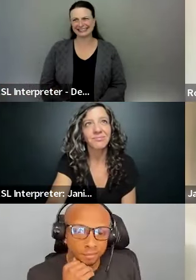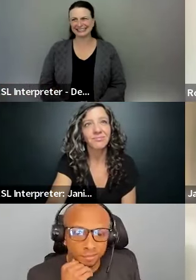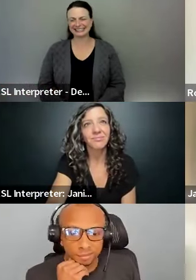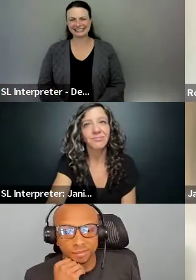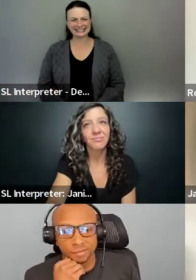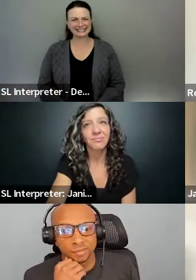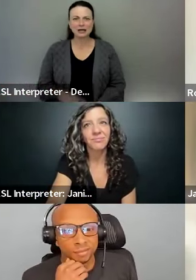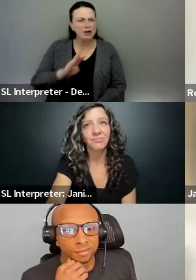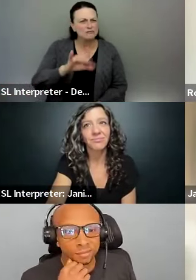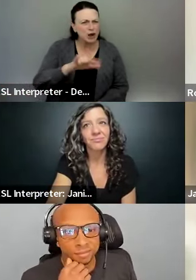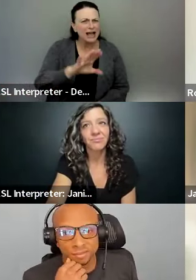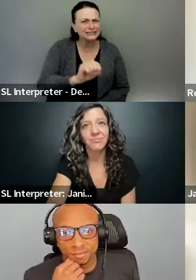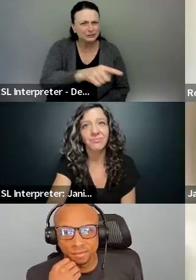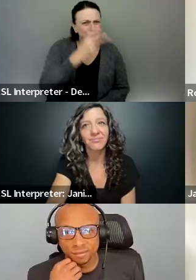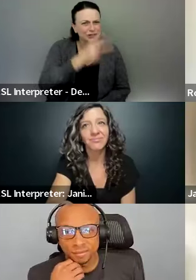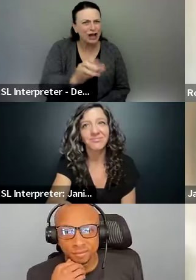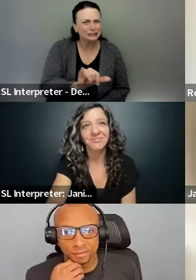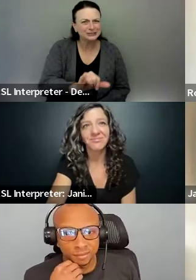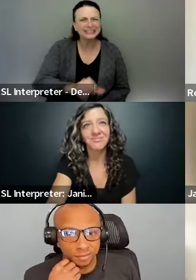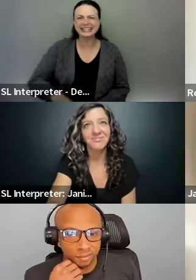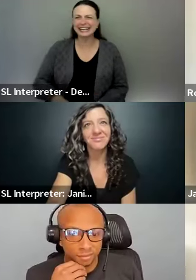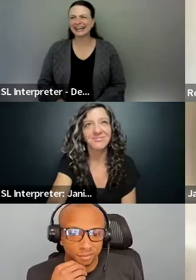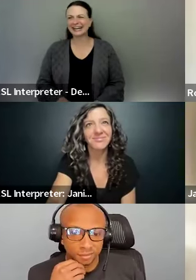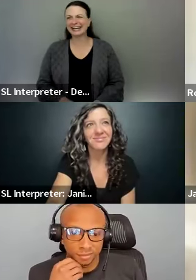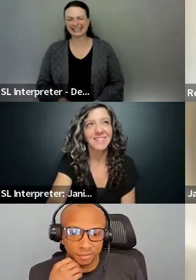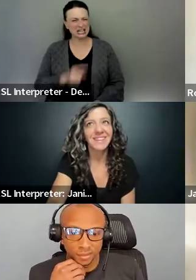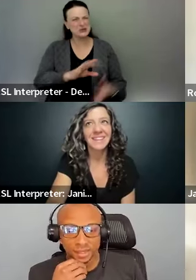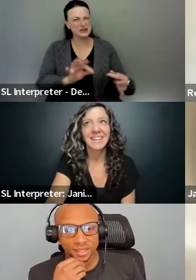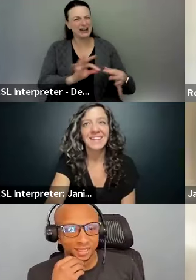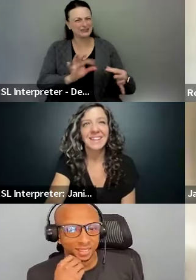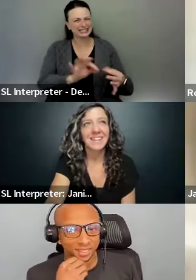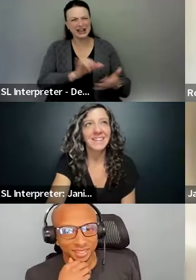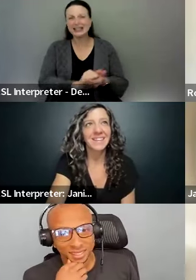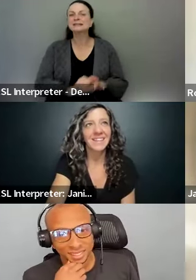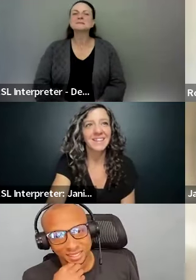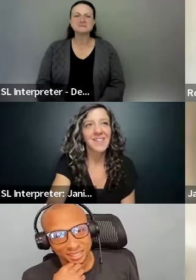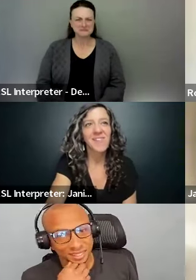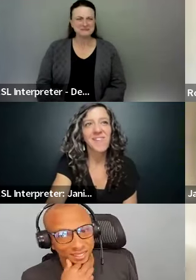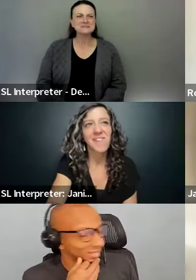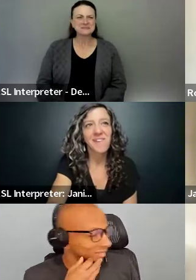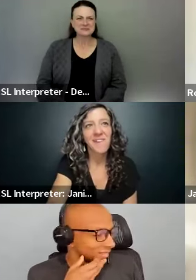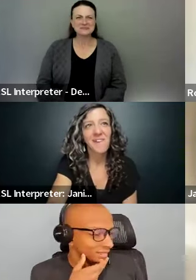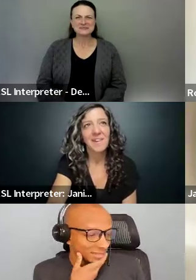Bryce, you saw it too. You watched it too, the video. Yes, it, yeah. Because you commented on. So